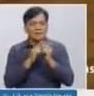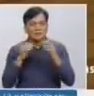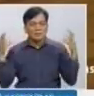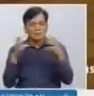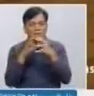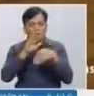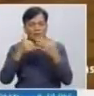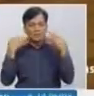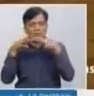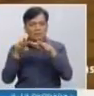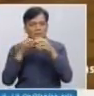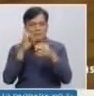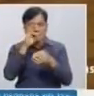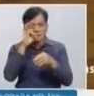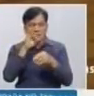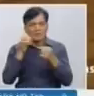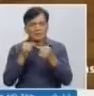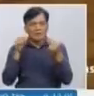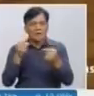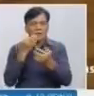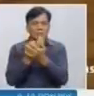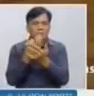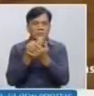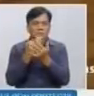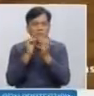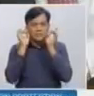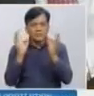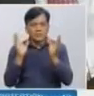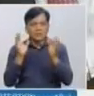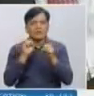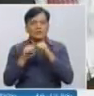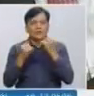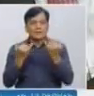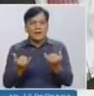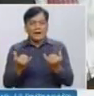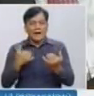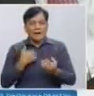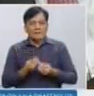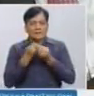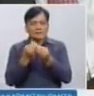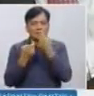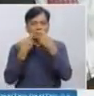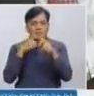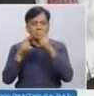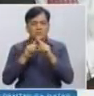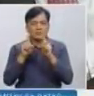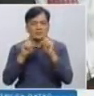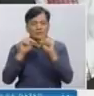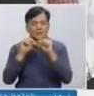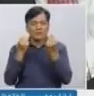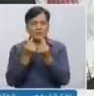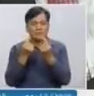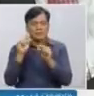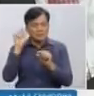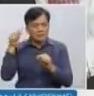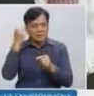all Filipinos against financial health risks. That is why I have directed concerned agencies to